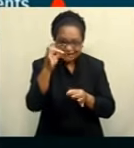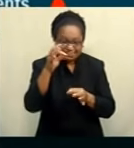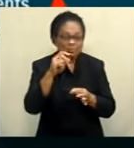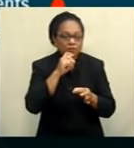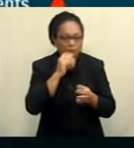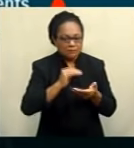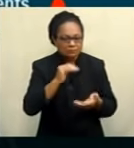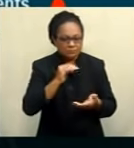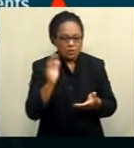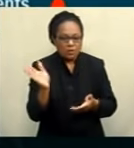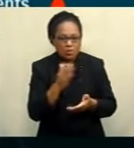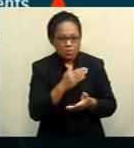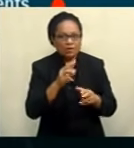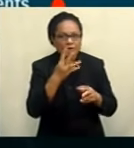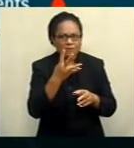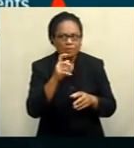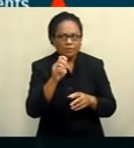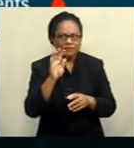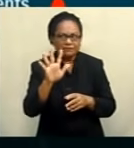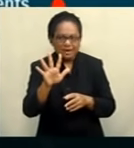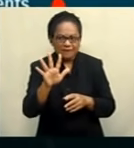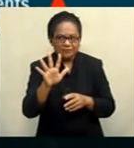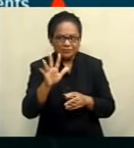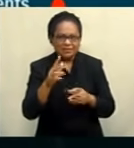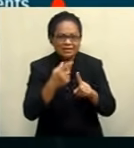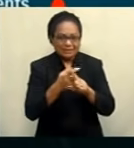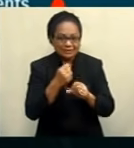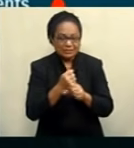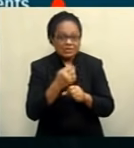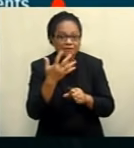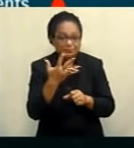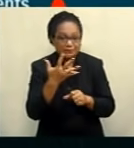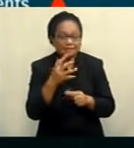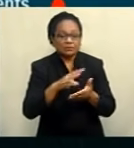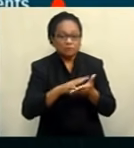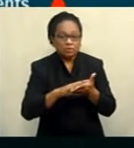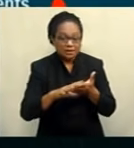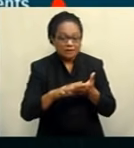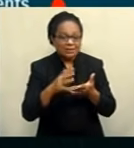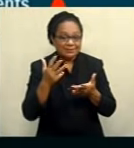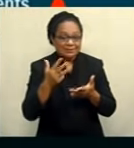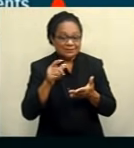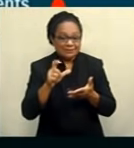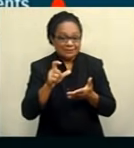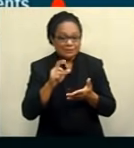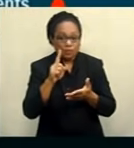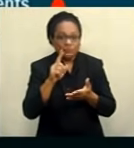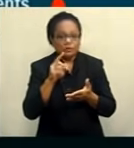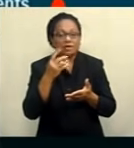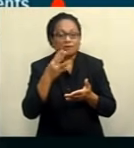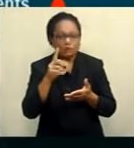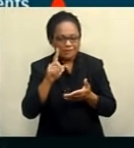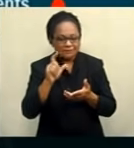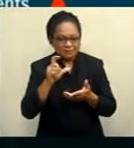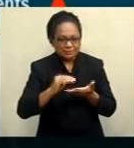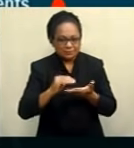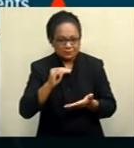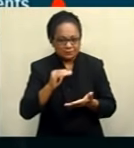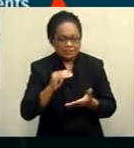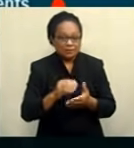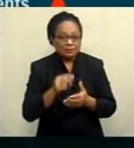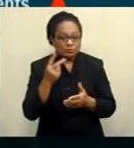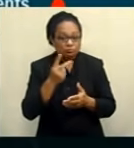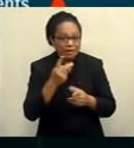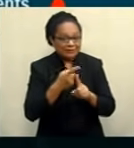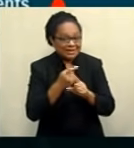A 4.5 kg cylinder will cost $15.19, an increase of $1.41. The price of a 12